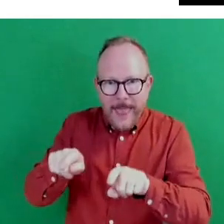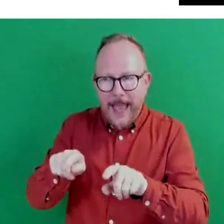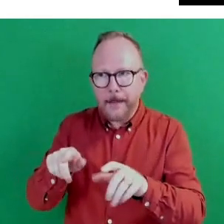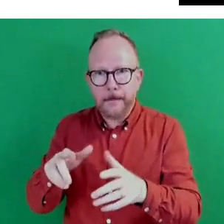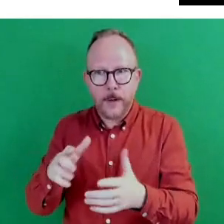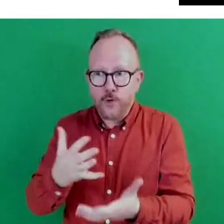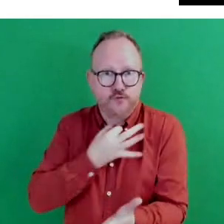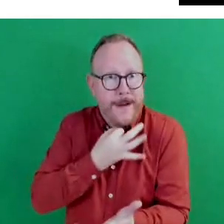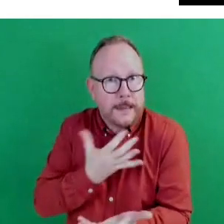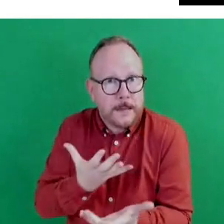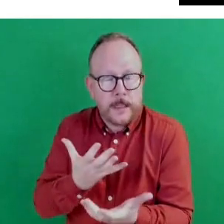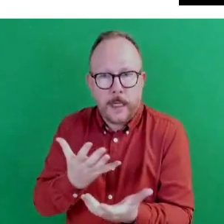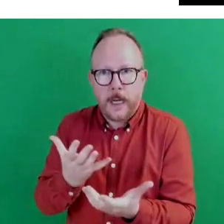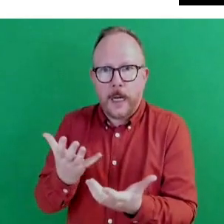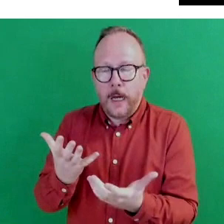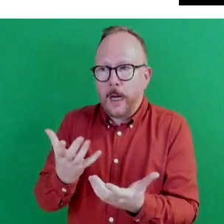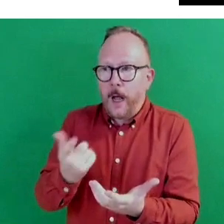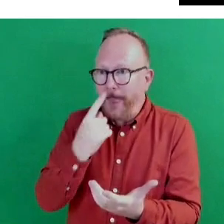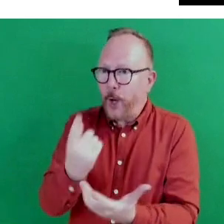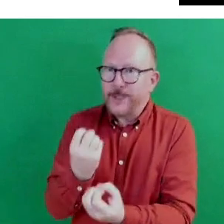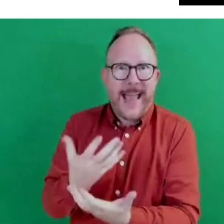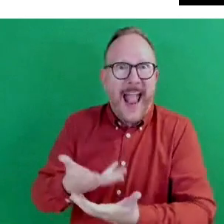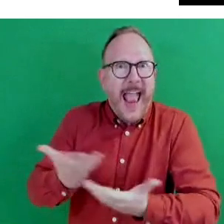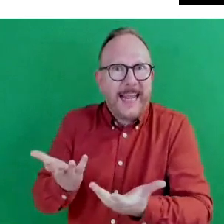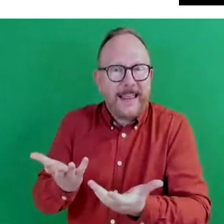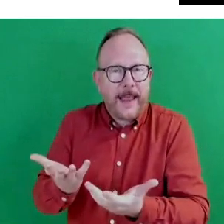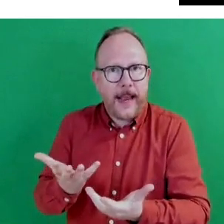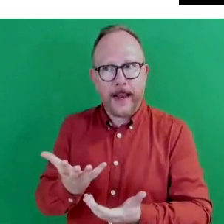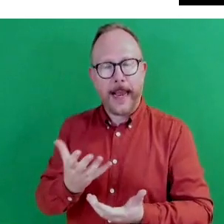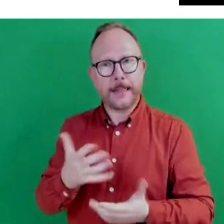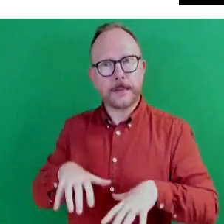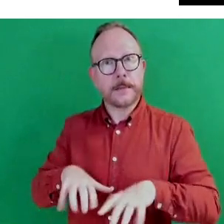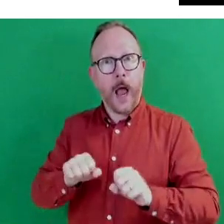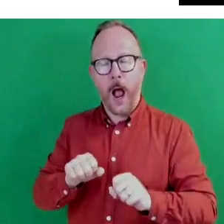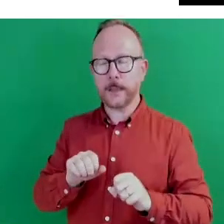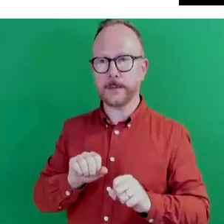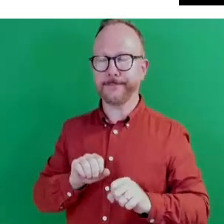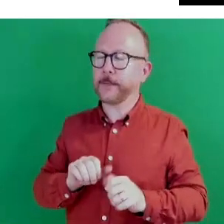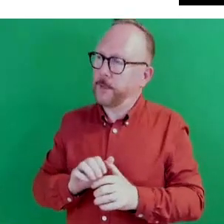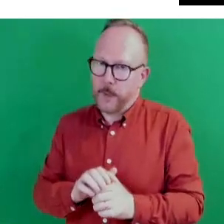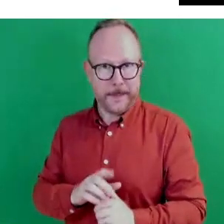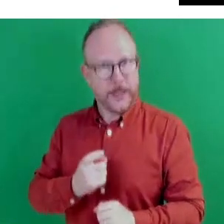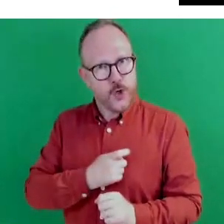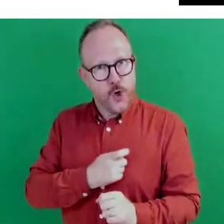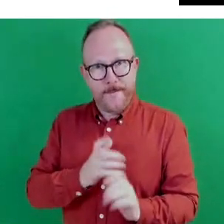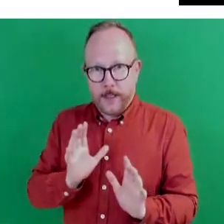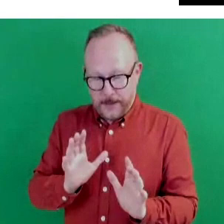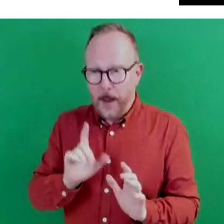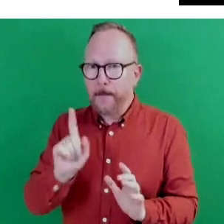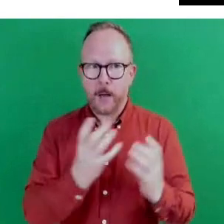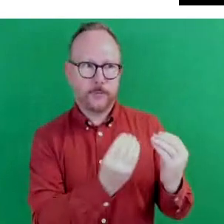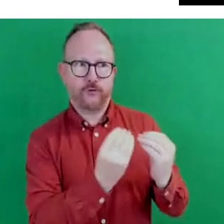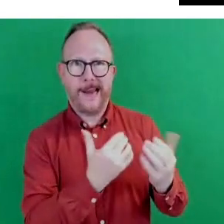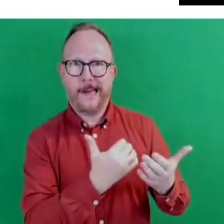come out and they might say anything. It can be quite daunting in the beginning, but just know that the training is there